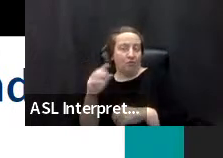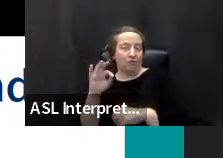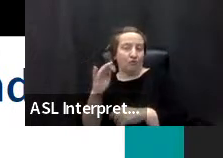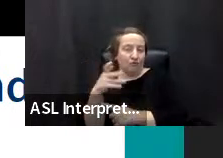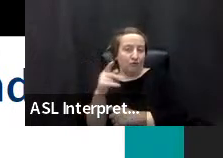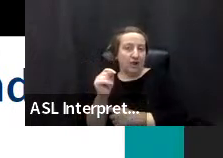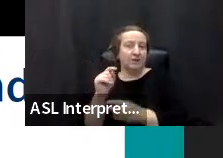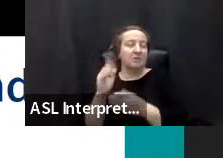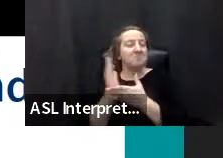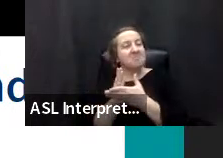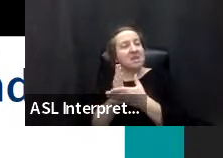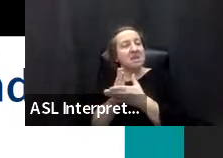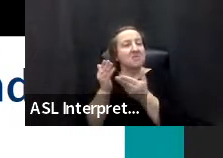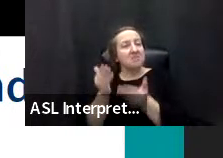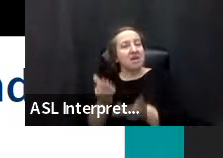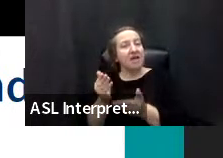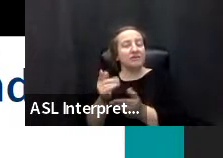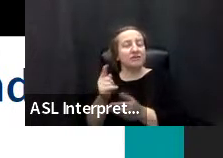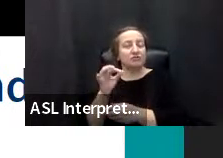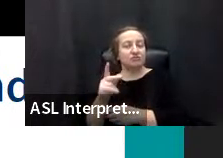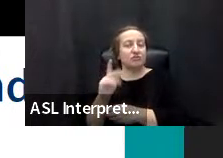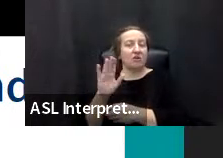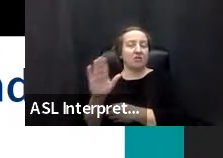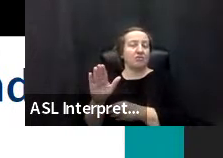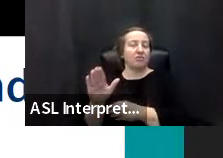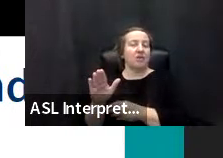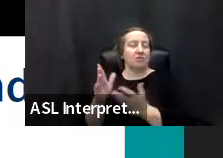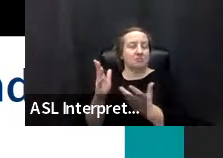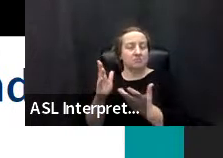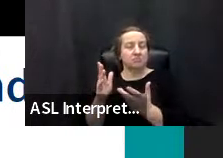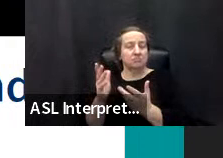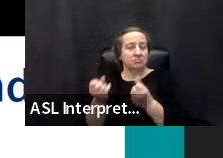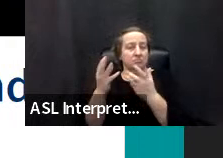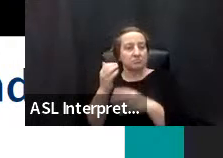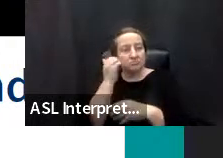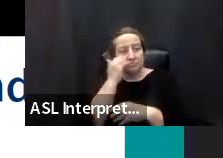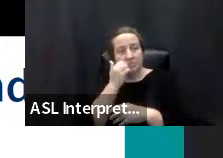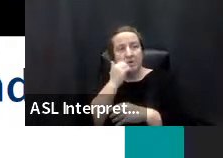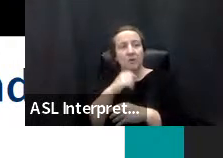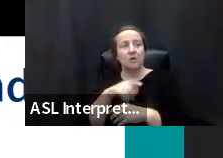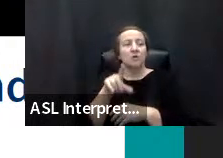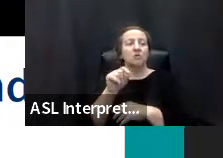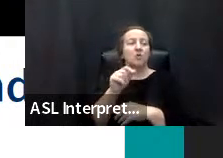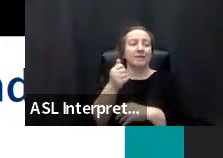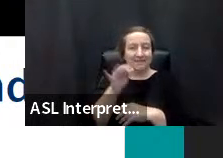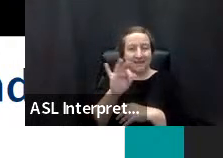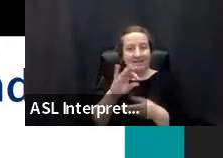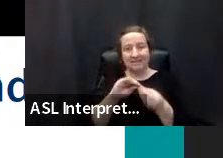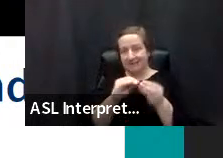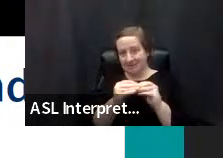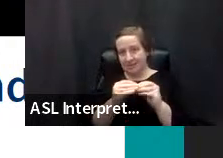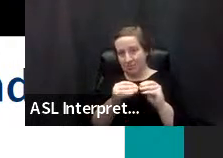medium and heavy trucks, what is their profile on a daily basis? So this is 2019 volumes showing